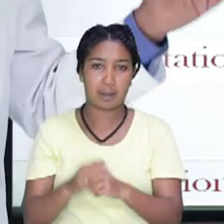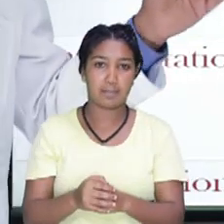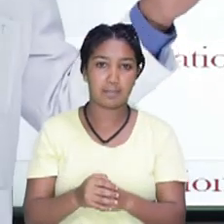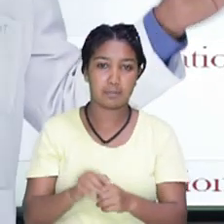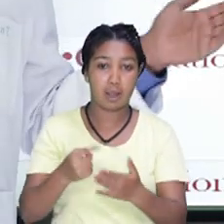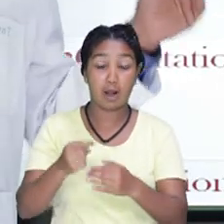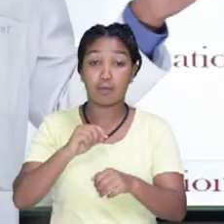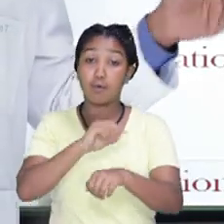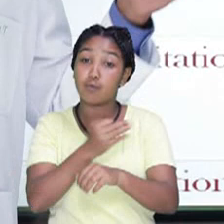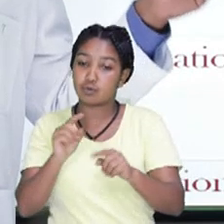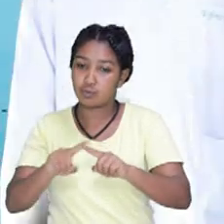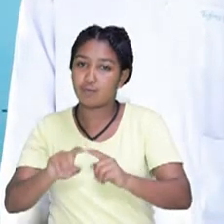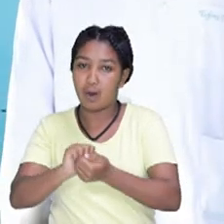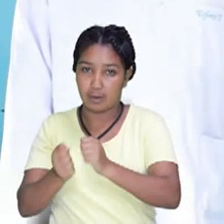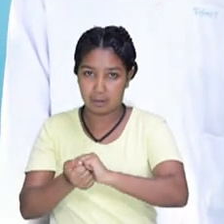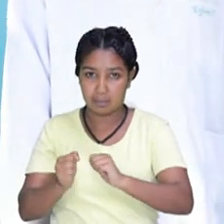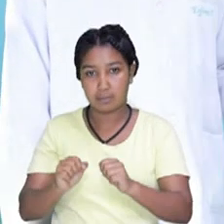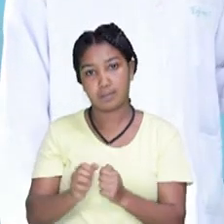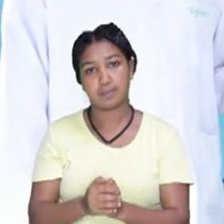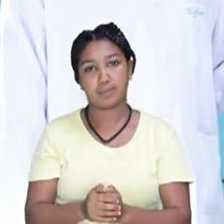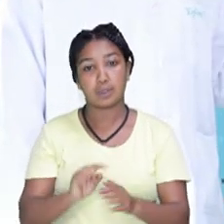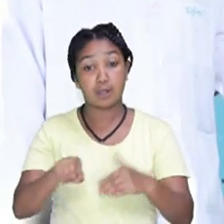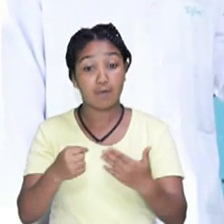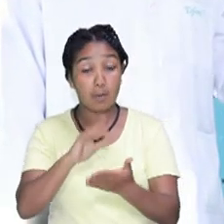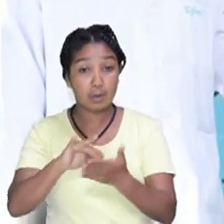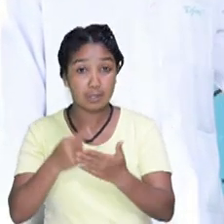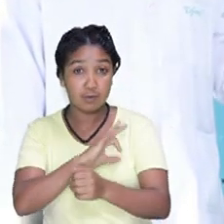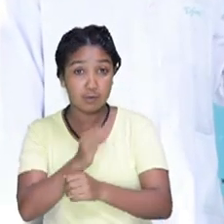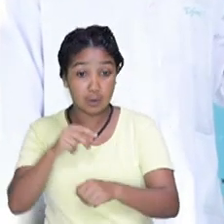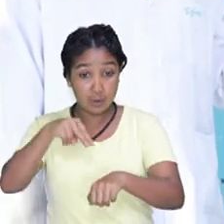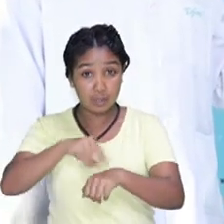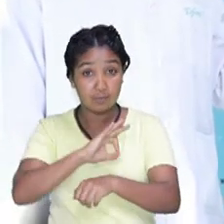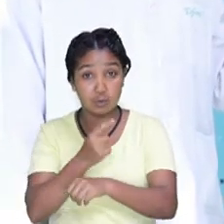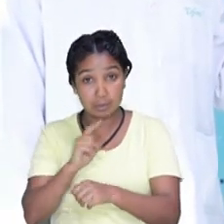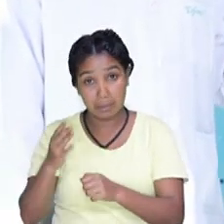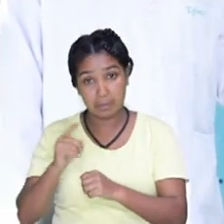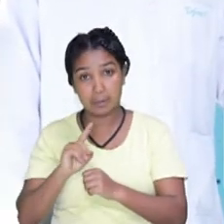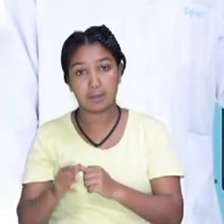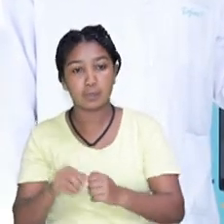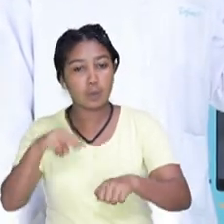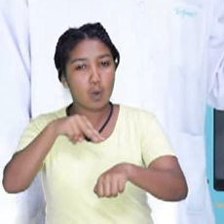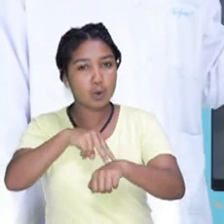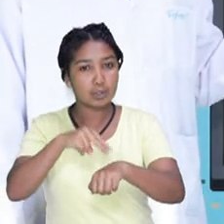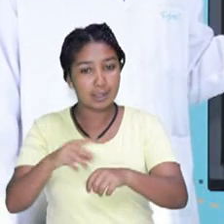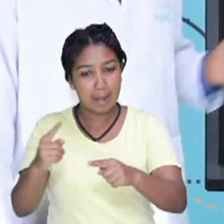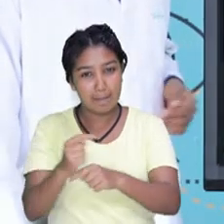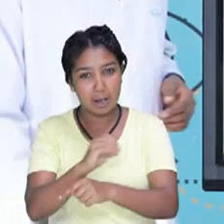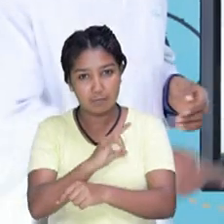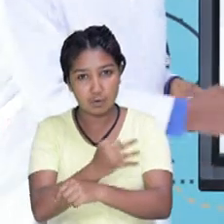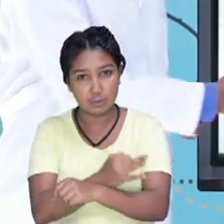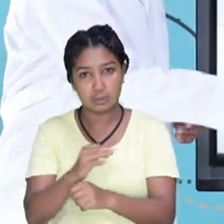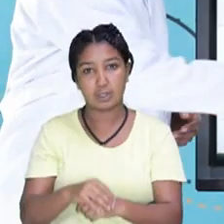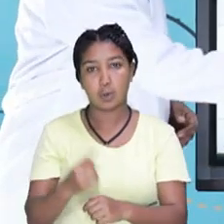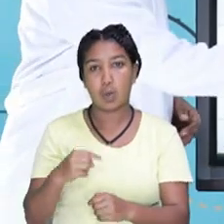and there are force which varies with position. Therefore, among these forces, the constant force might be constant applied force.